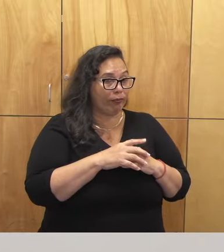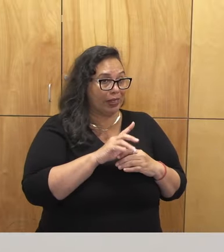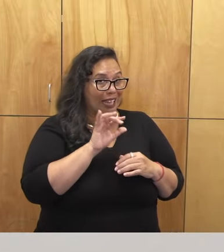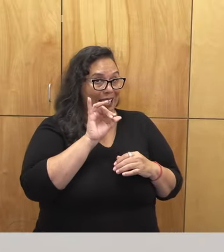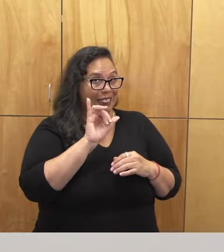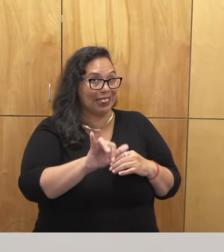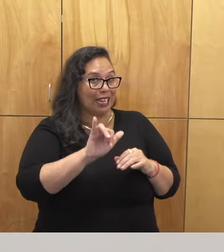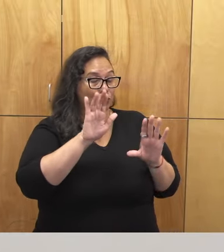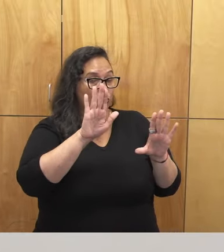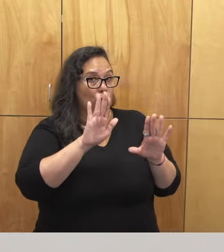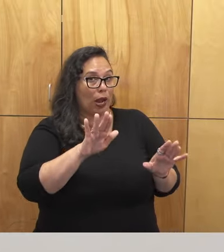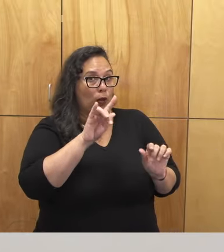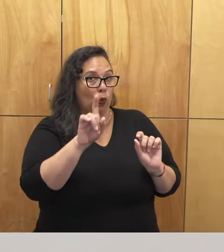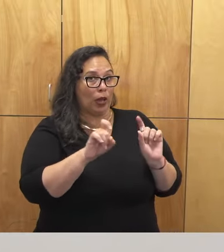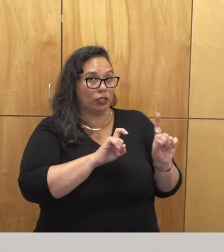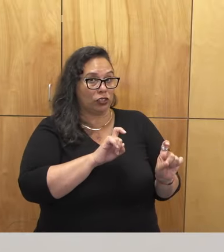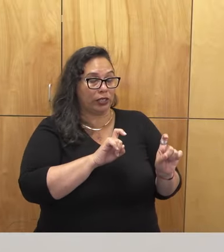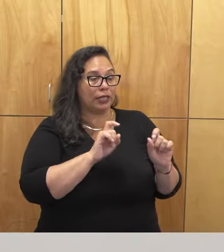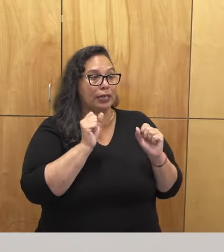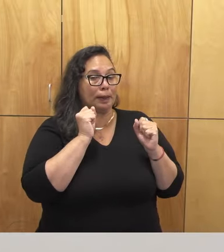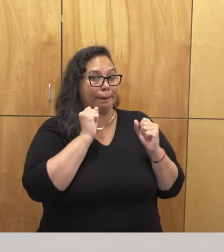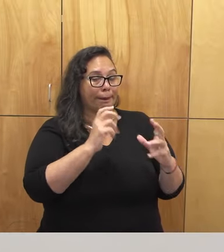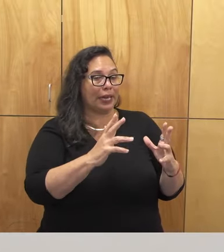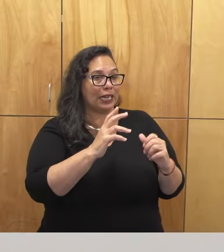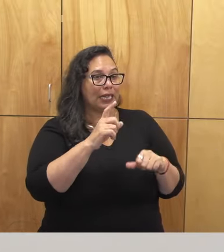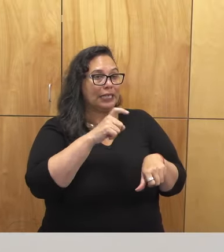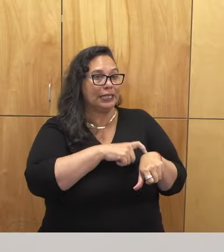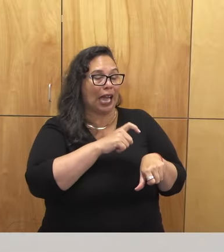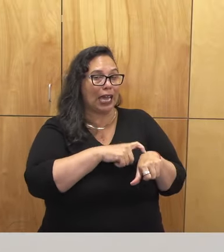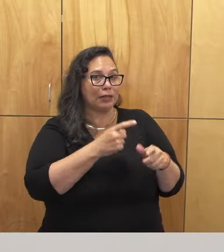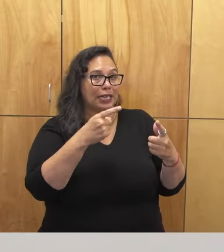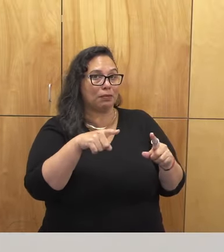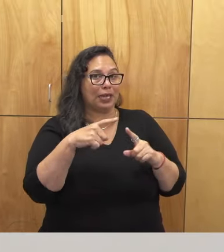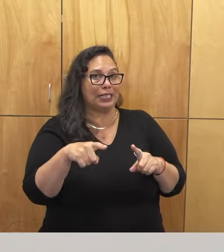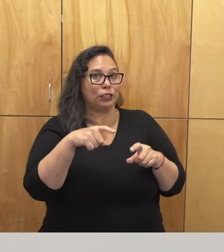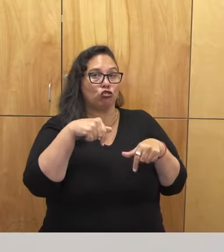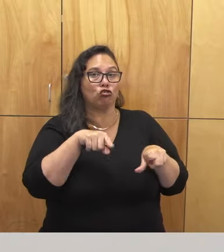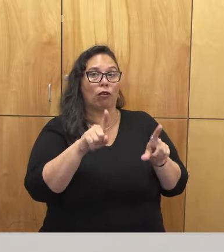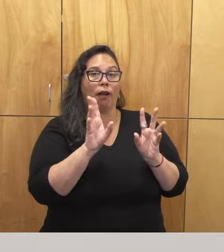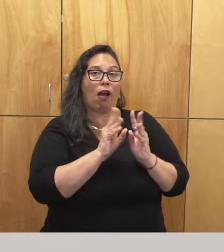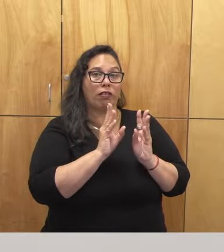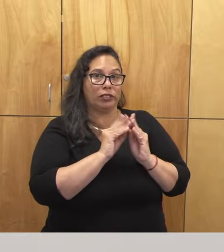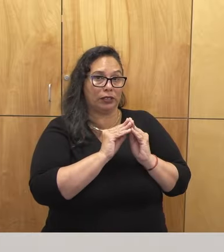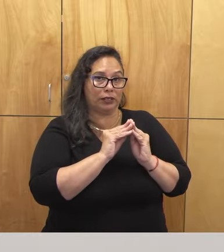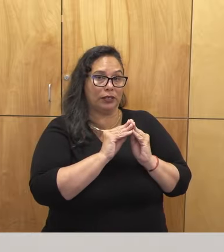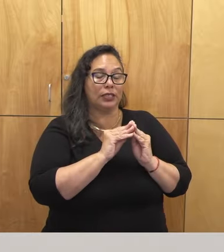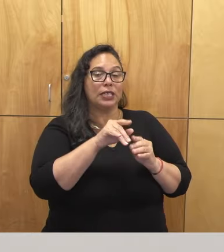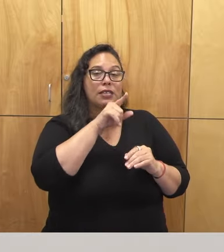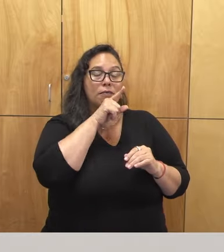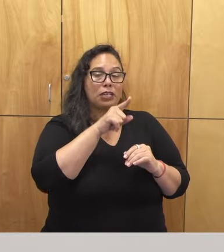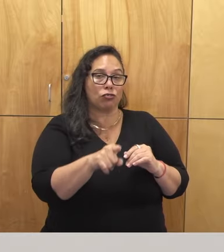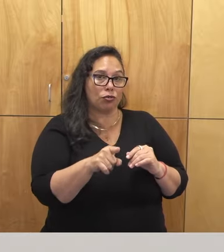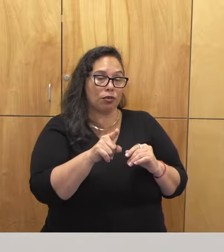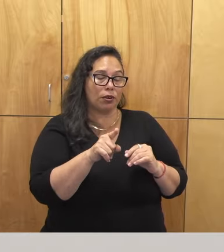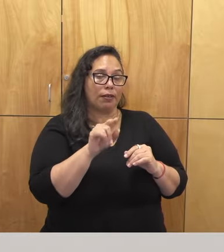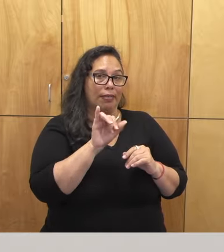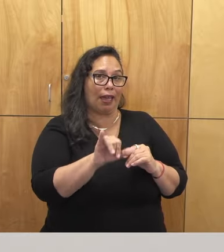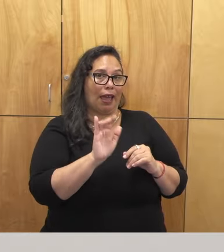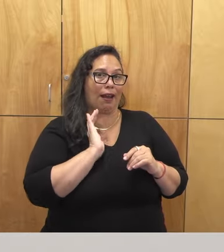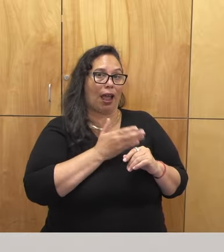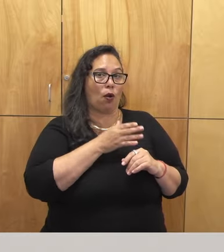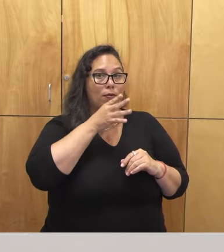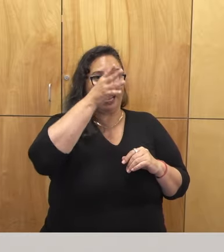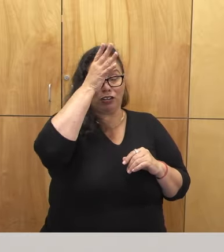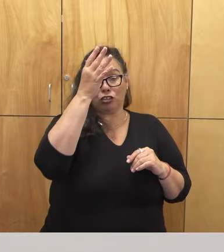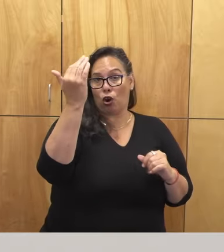That's a great question. A lot of times those do take place in our conferences in terms of making sure that our parents